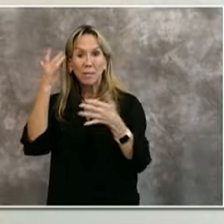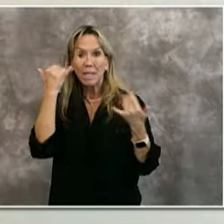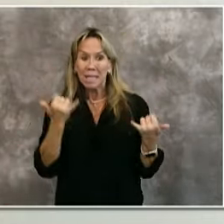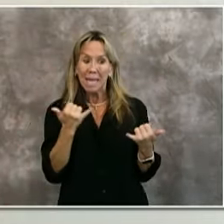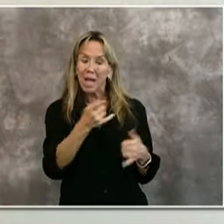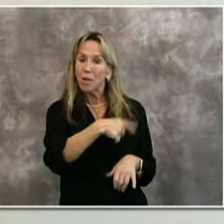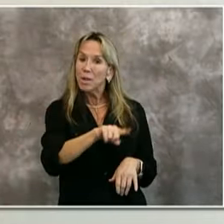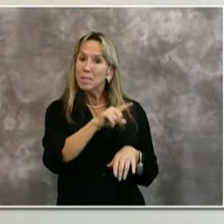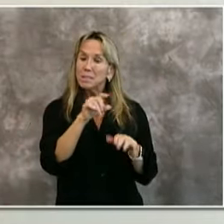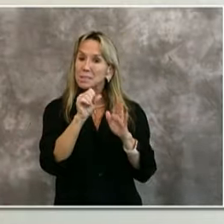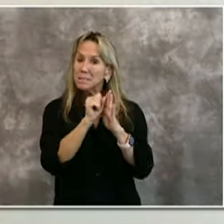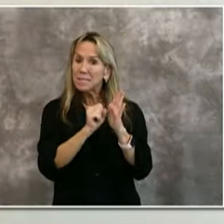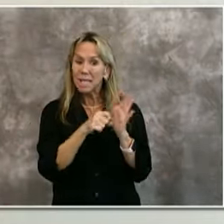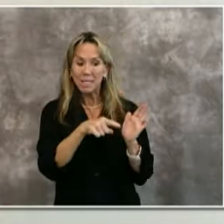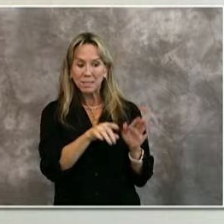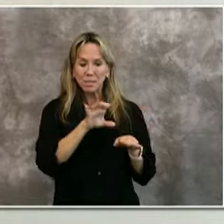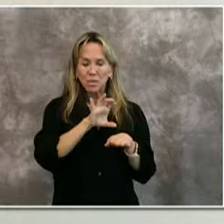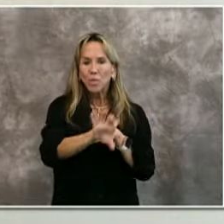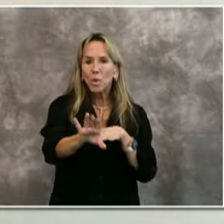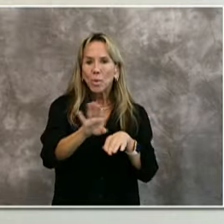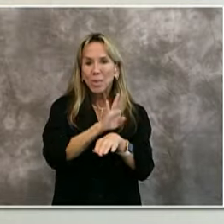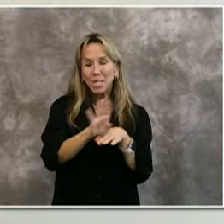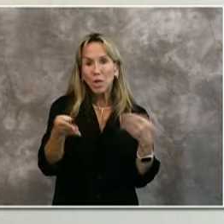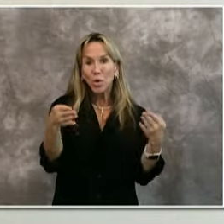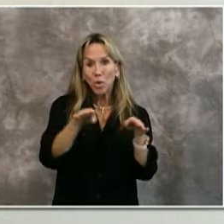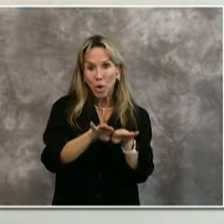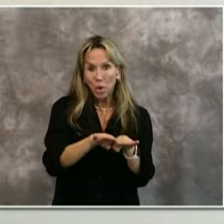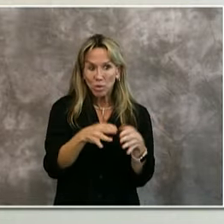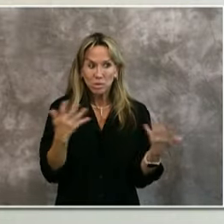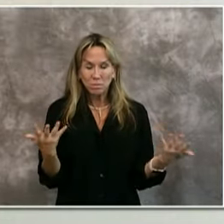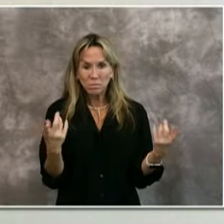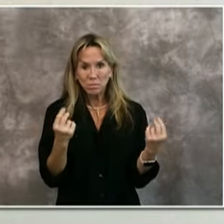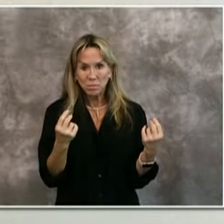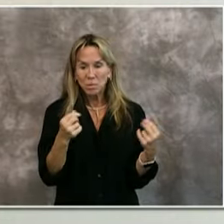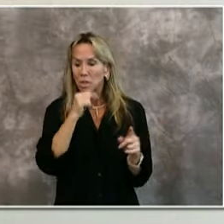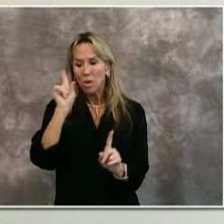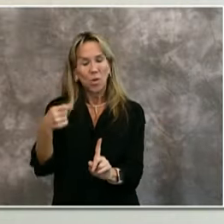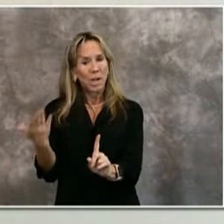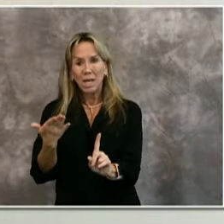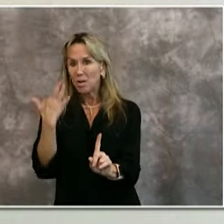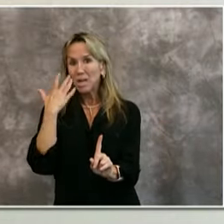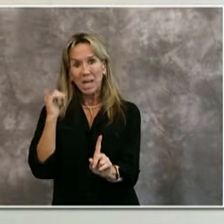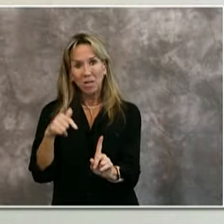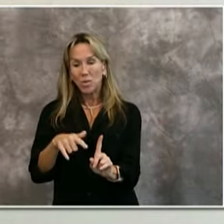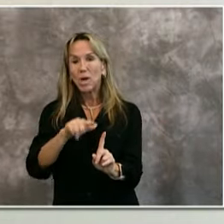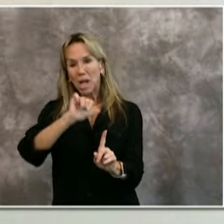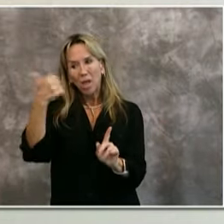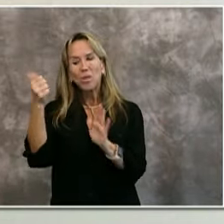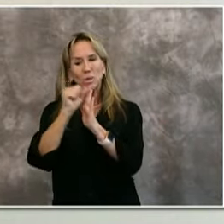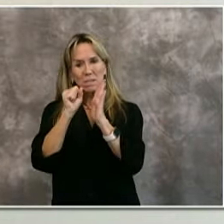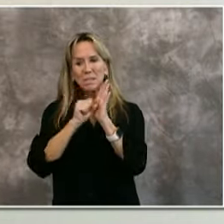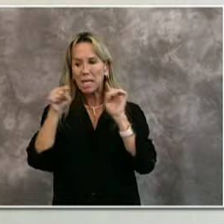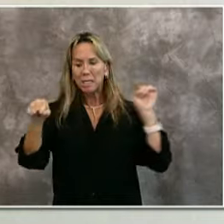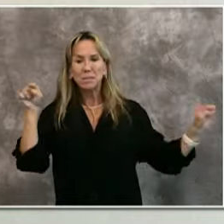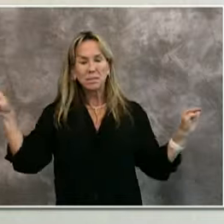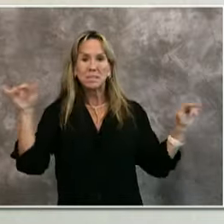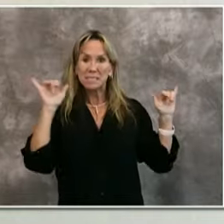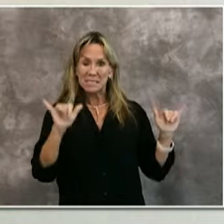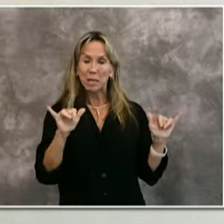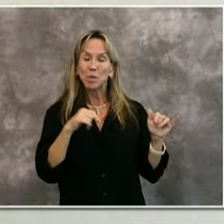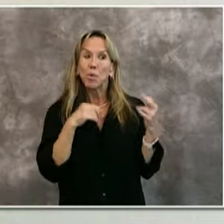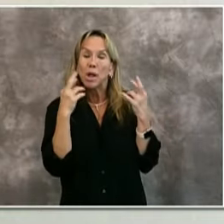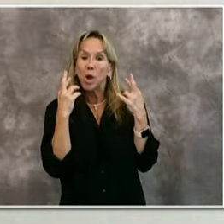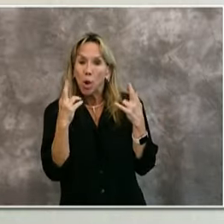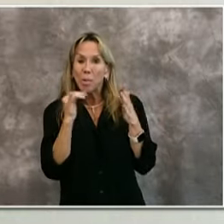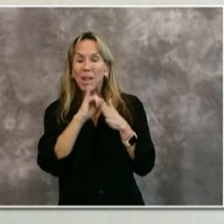of businesses that had already been reopened, that this is an issue not just for California, but certainly for a number of other states. And our hope is the federal government would